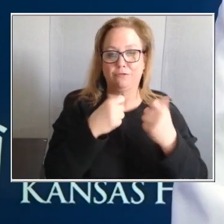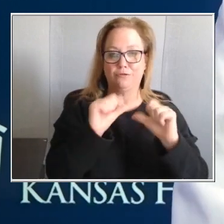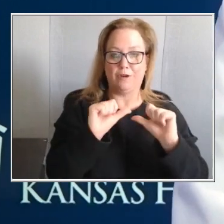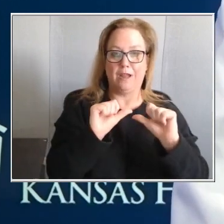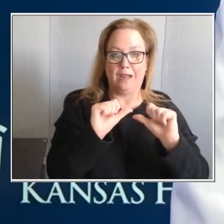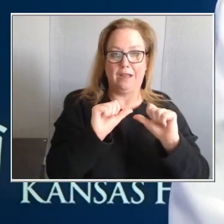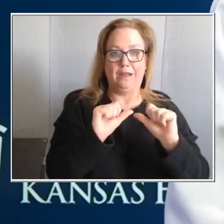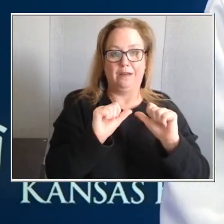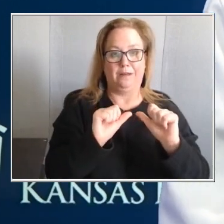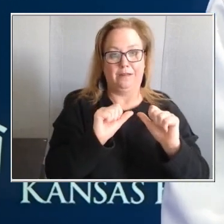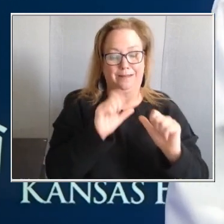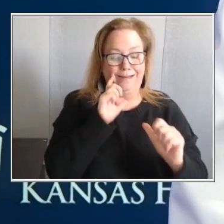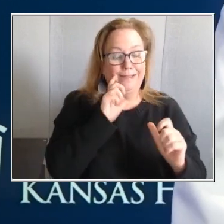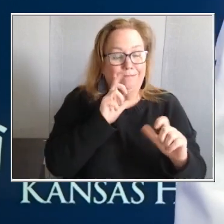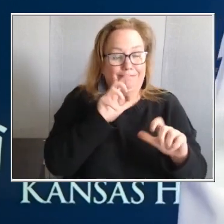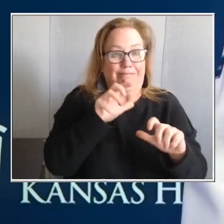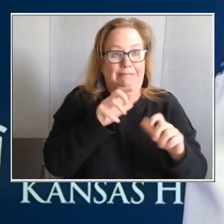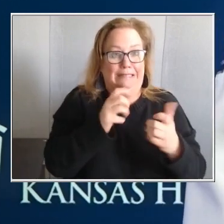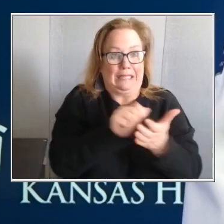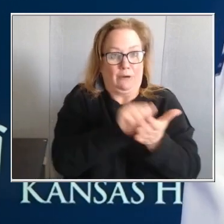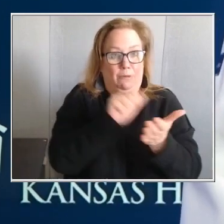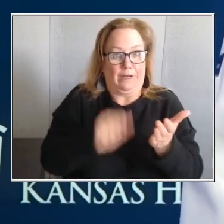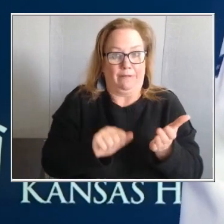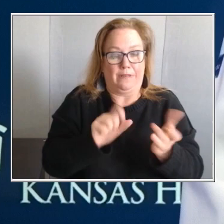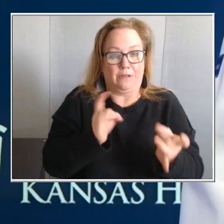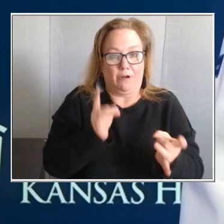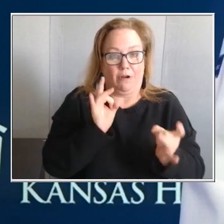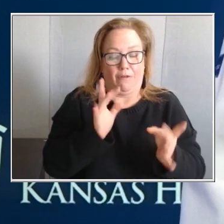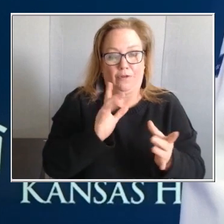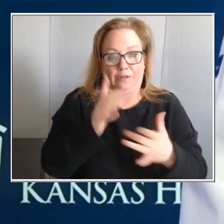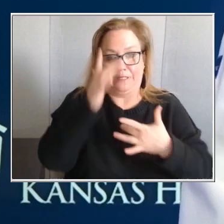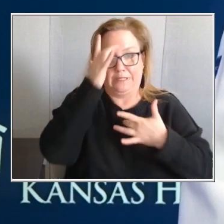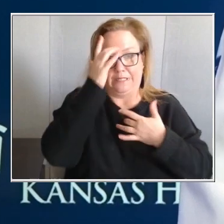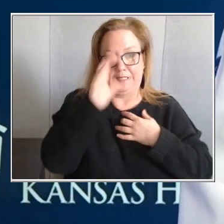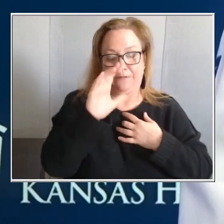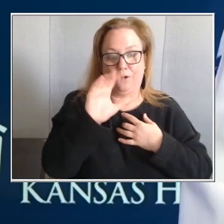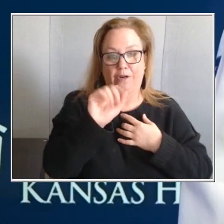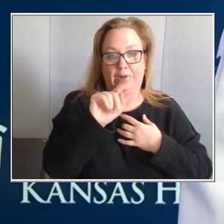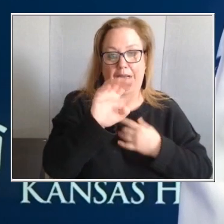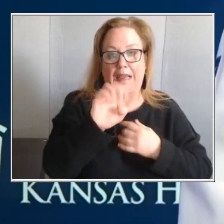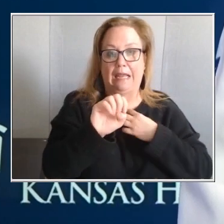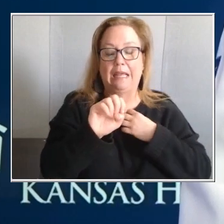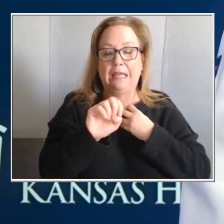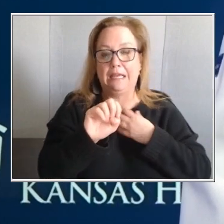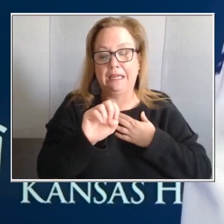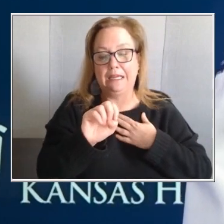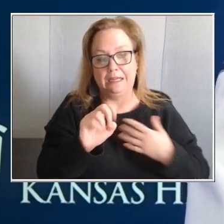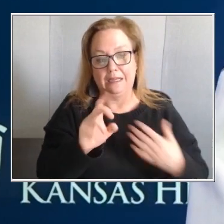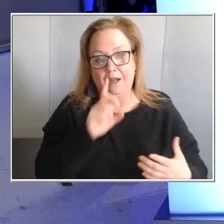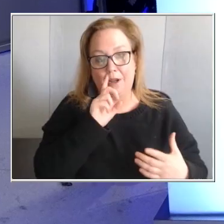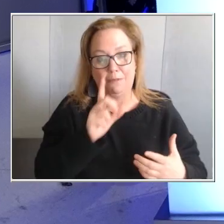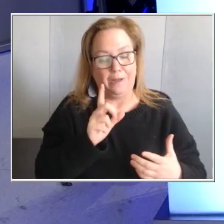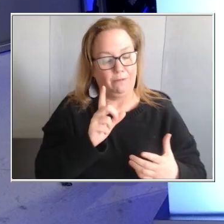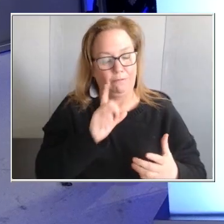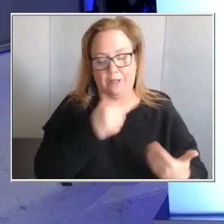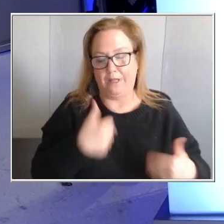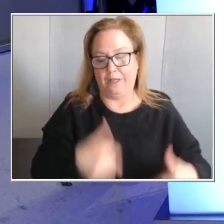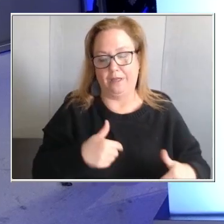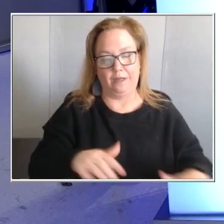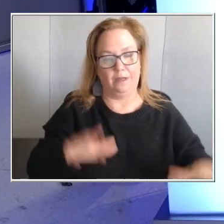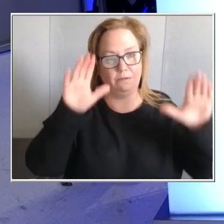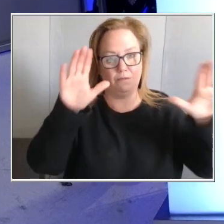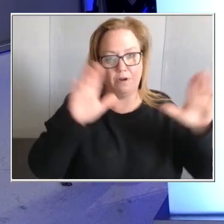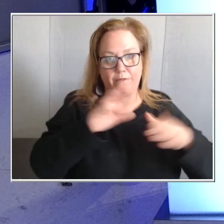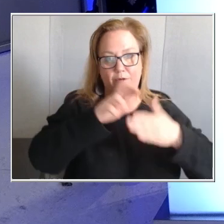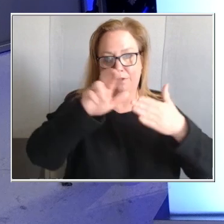Mount Everest and getting rid of this rotten disease for Katie, and we hit a home run. So, Katie,